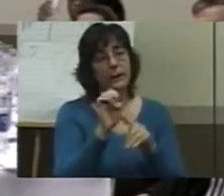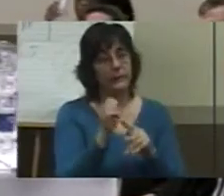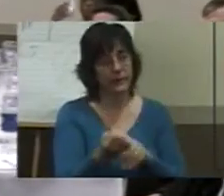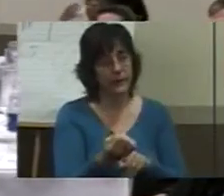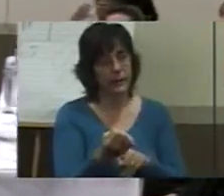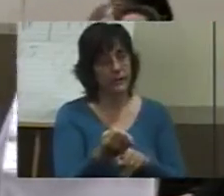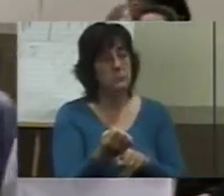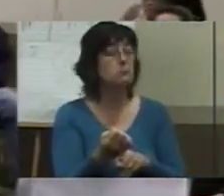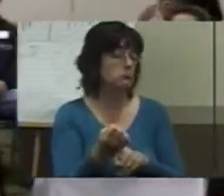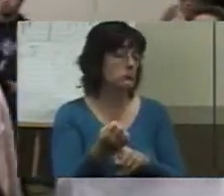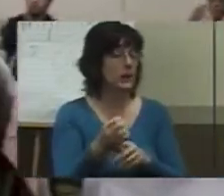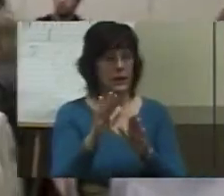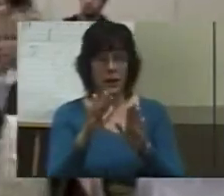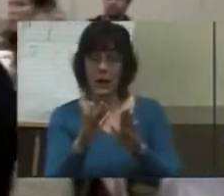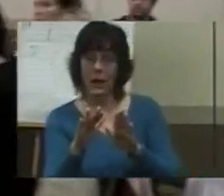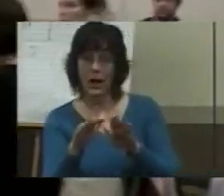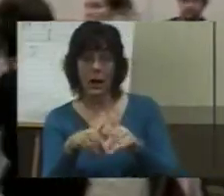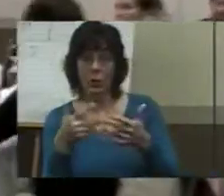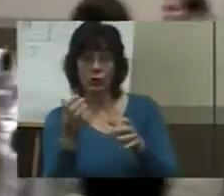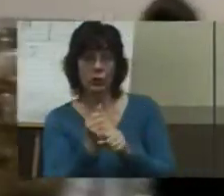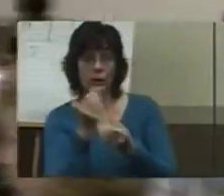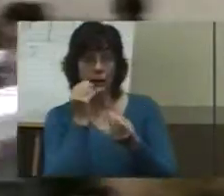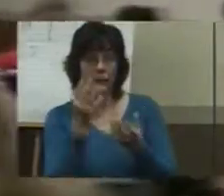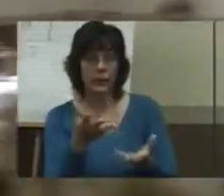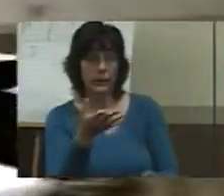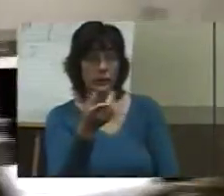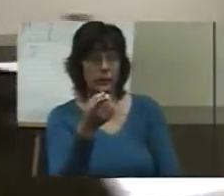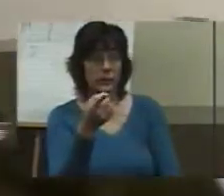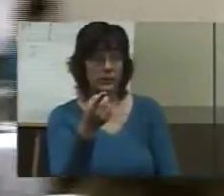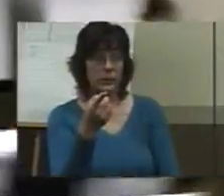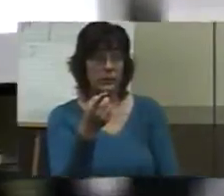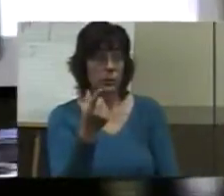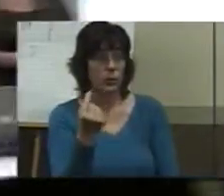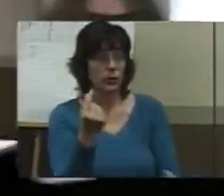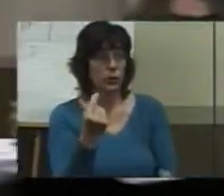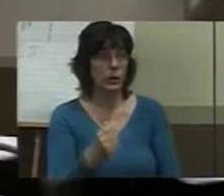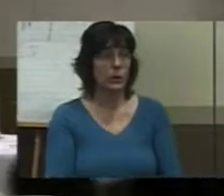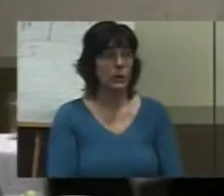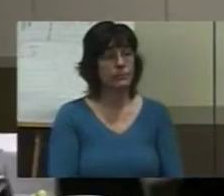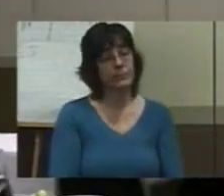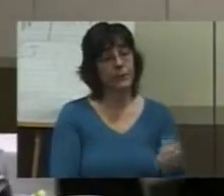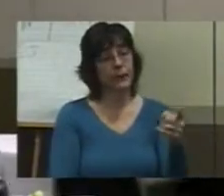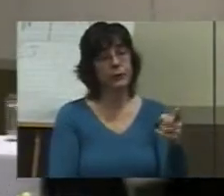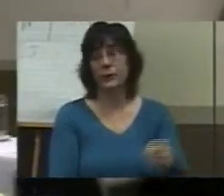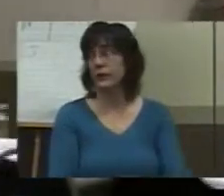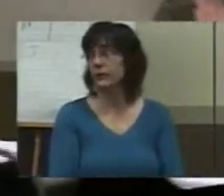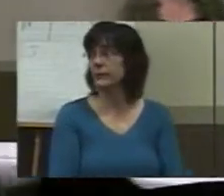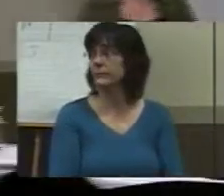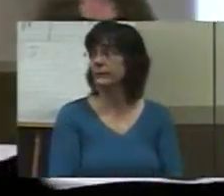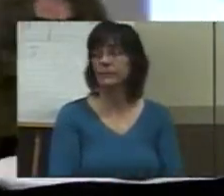You need more information about the environment. Okay, how would you go about getting that information?